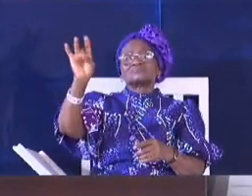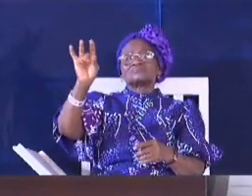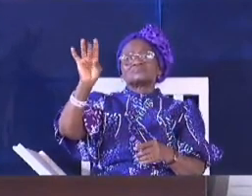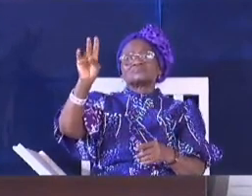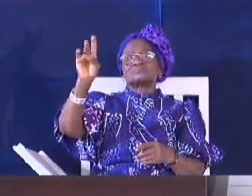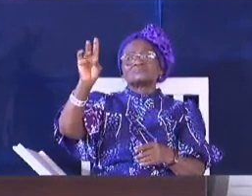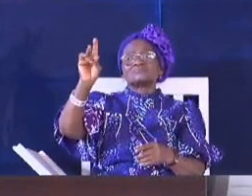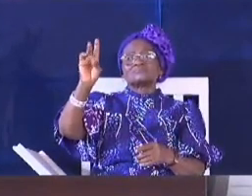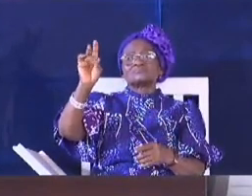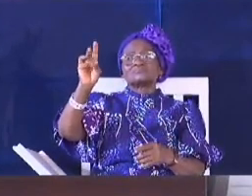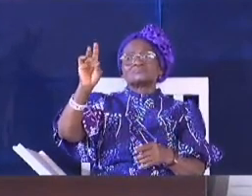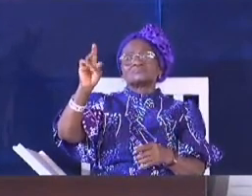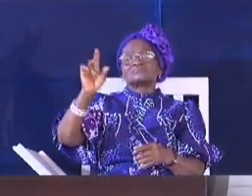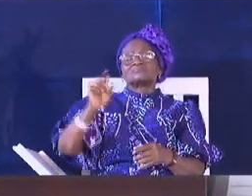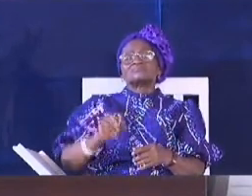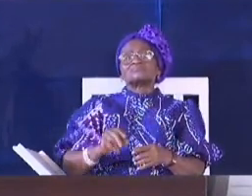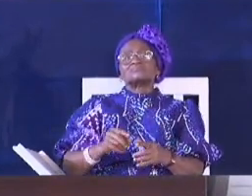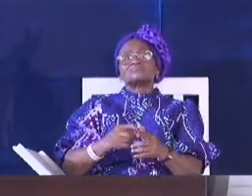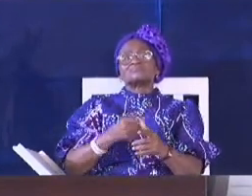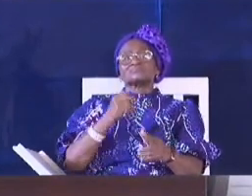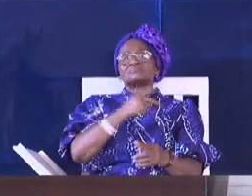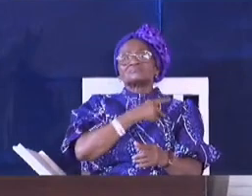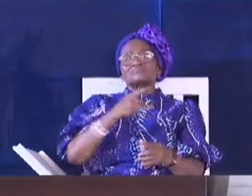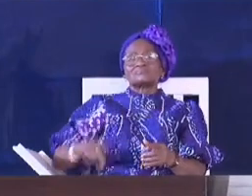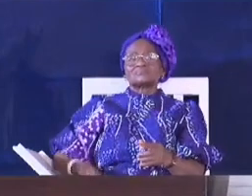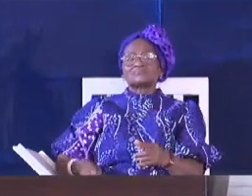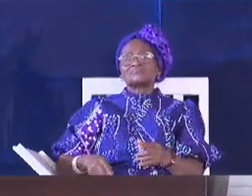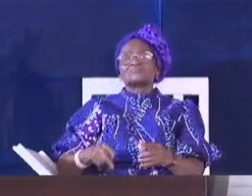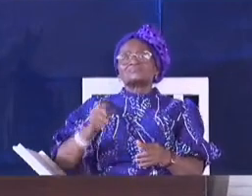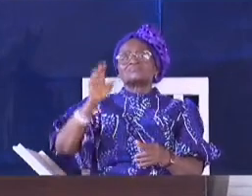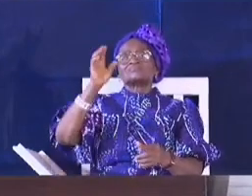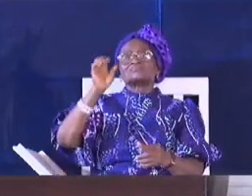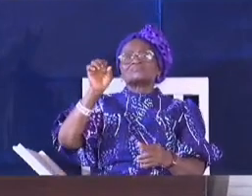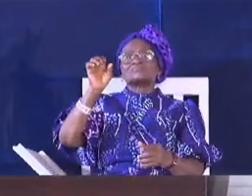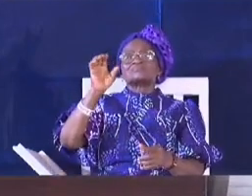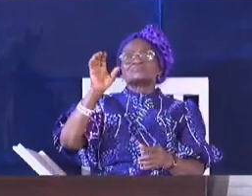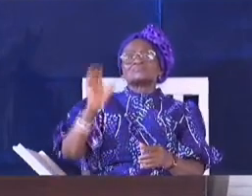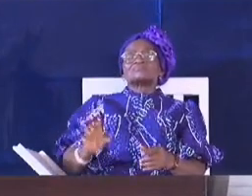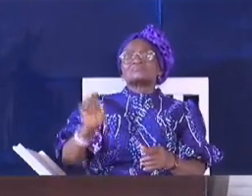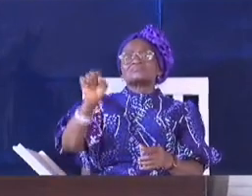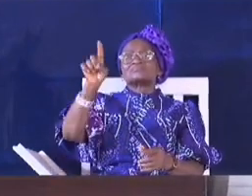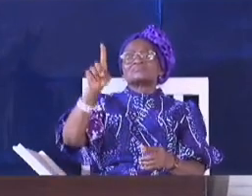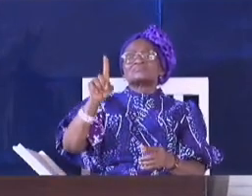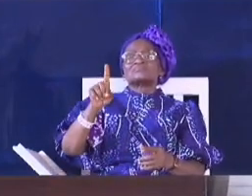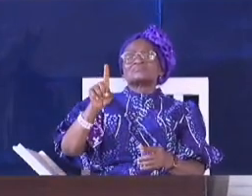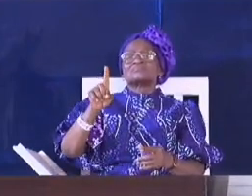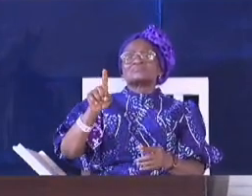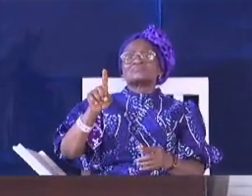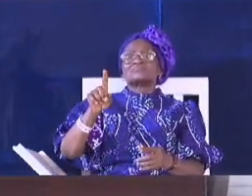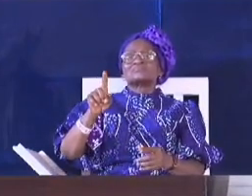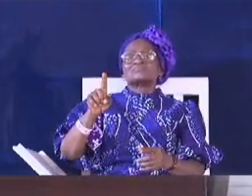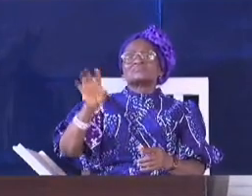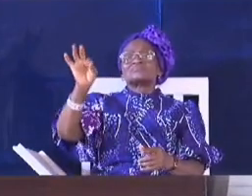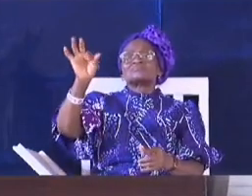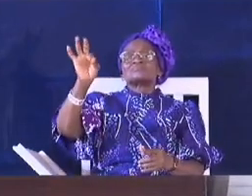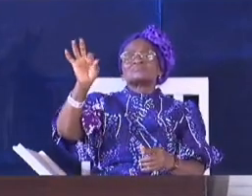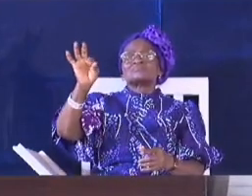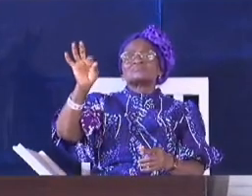2:17. 1 Kings 11, 1 Kings 19